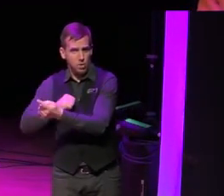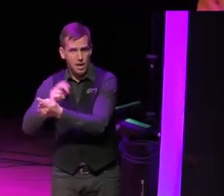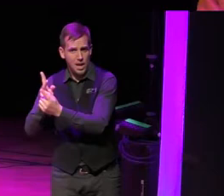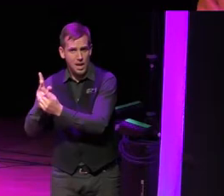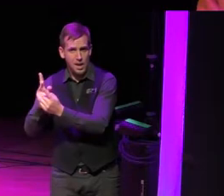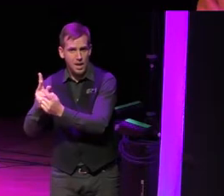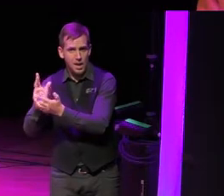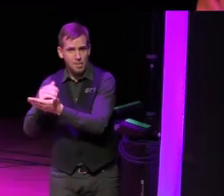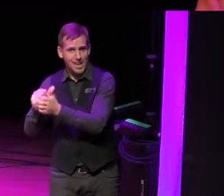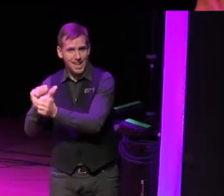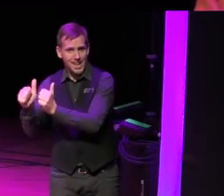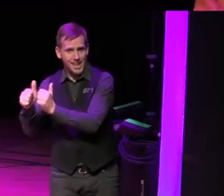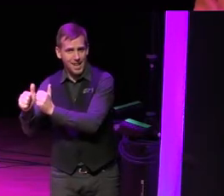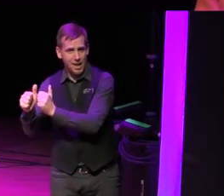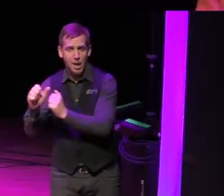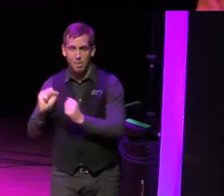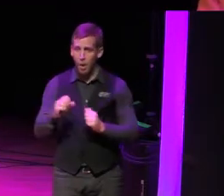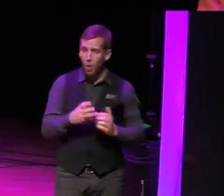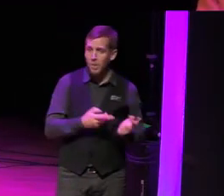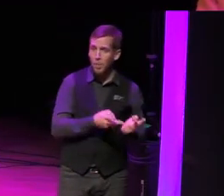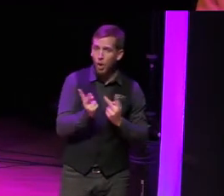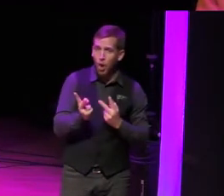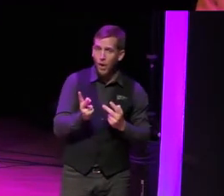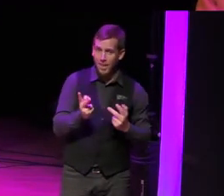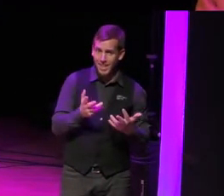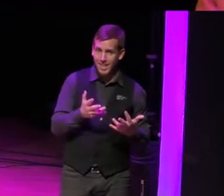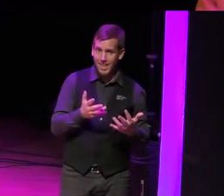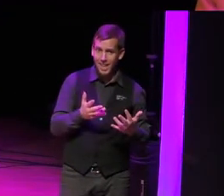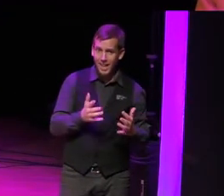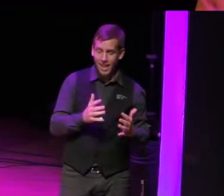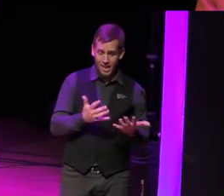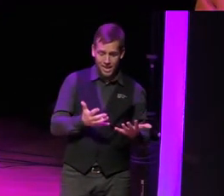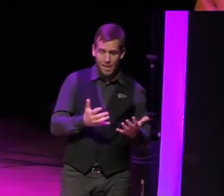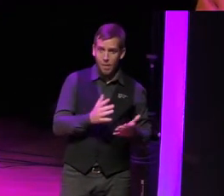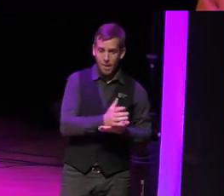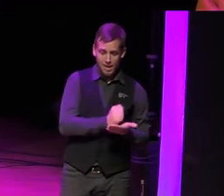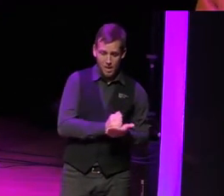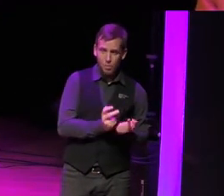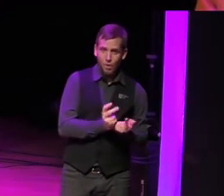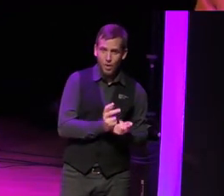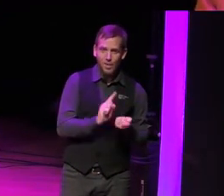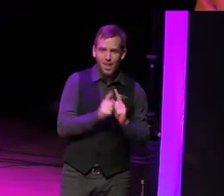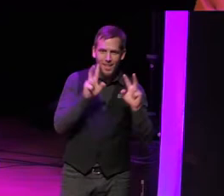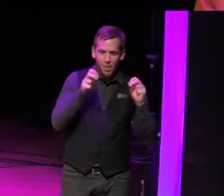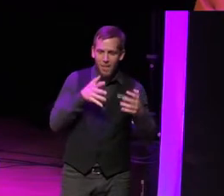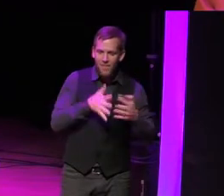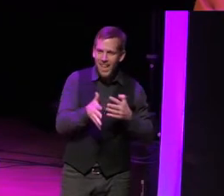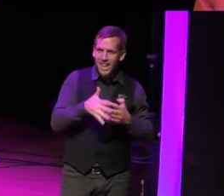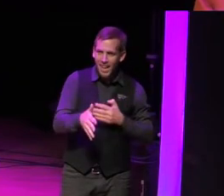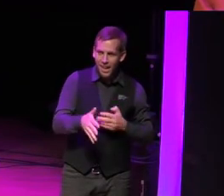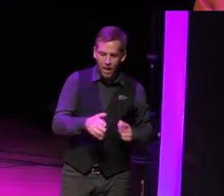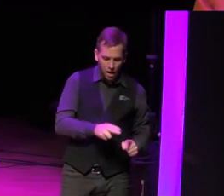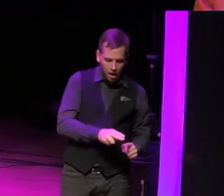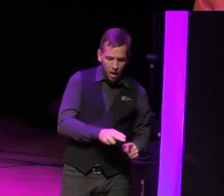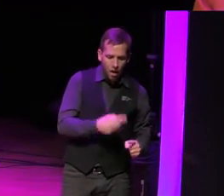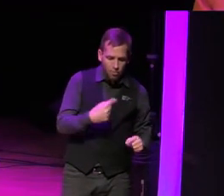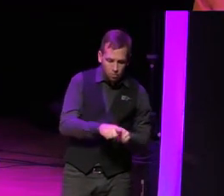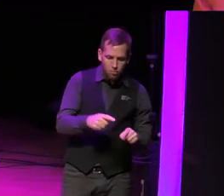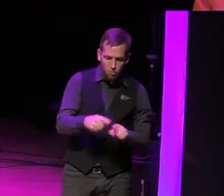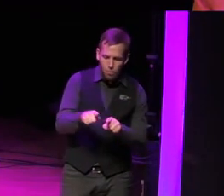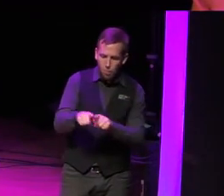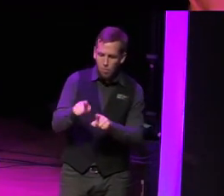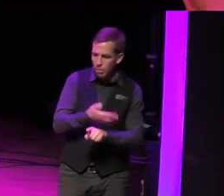leader. But in a democratic organization, you will filter through and get the right kind of politicians in office. So I think it's very